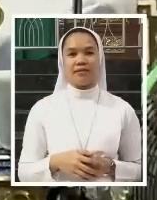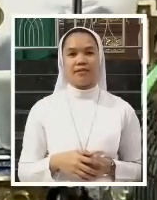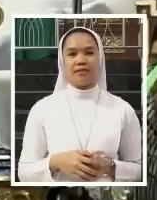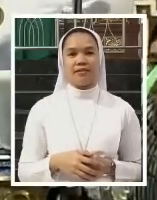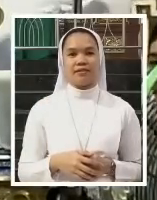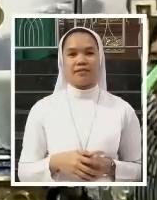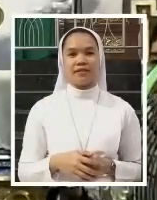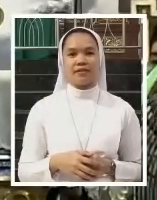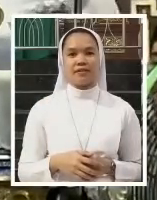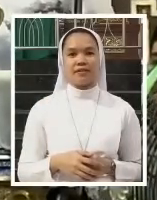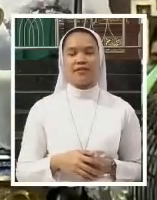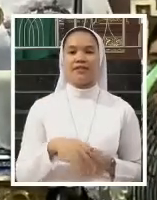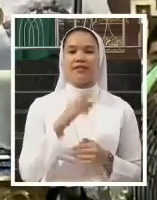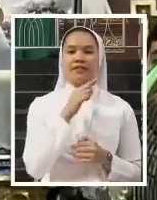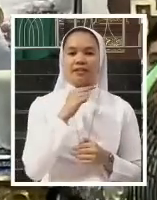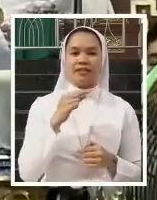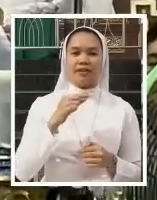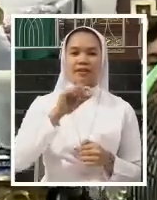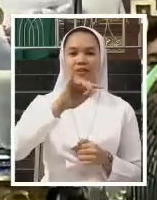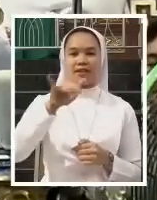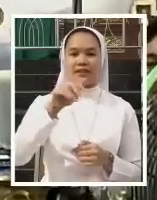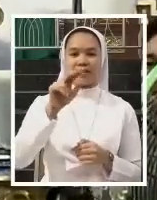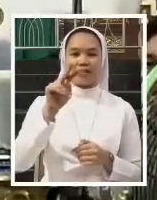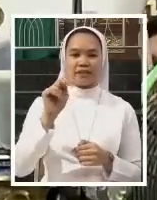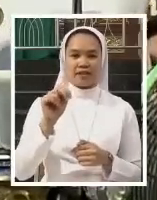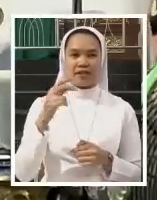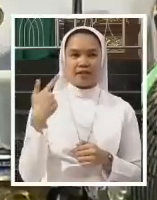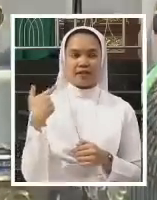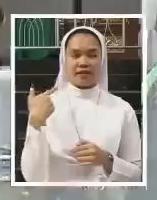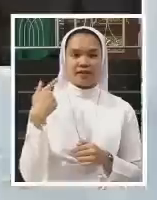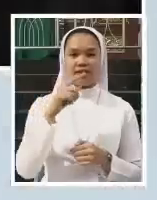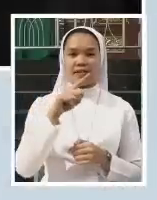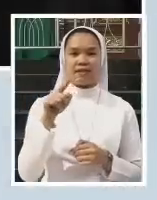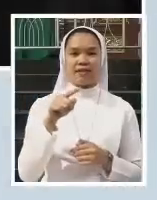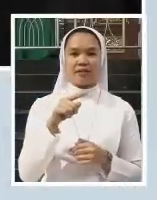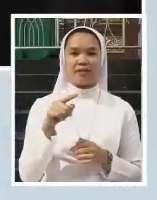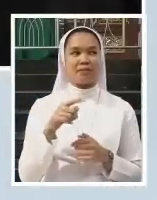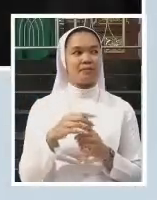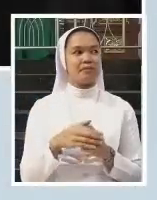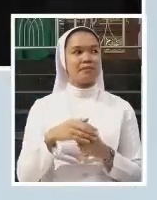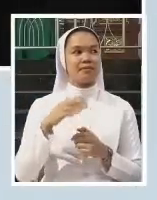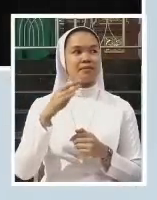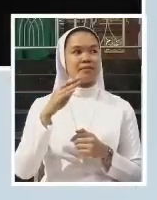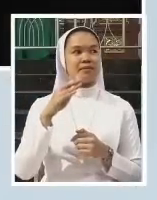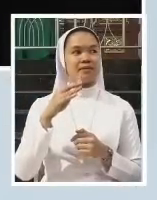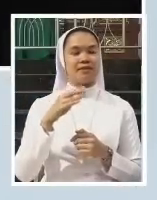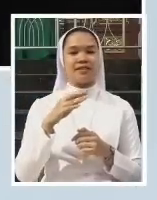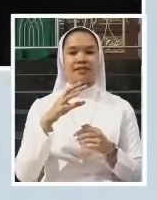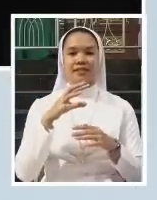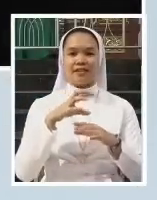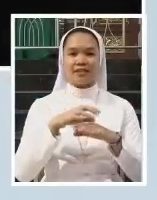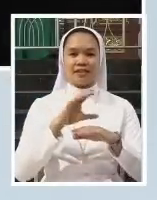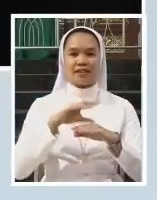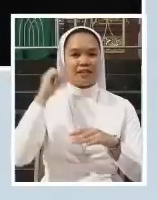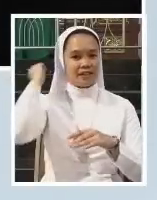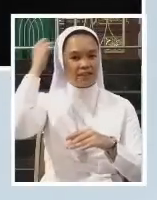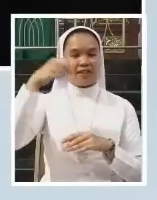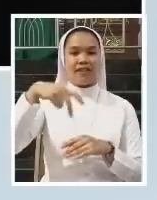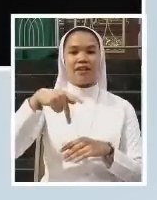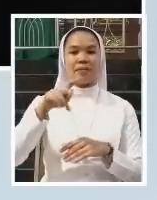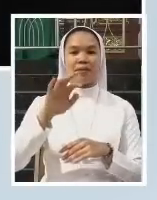Father Jonan Apostrophe Z. Bibar, Pastor Saint